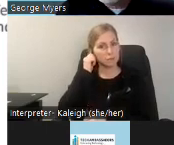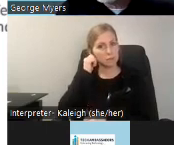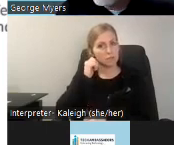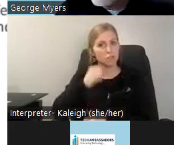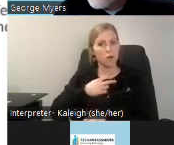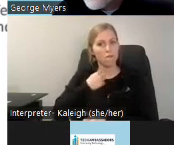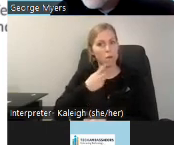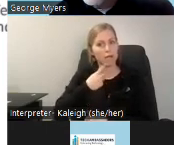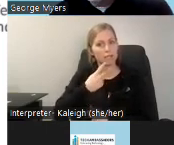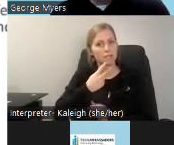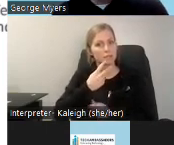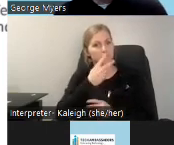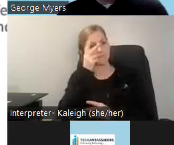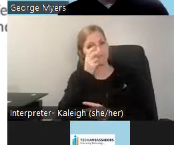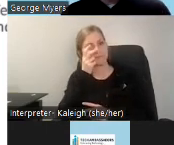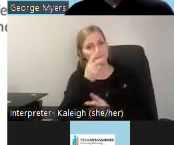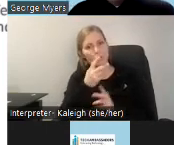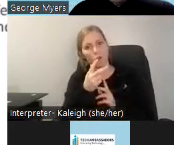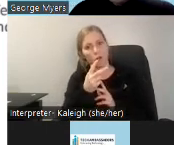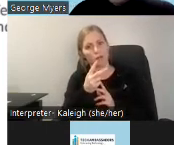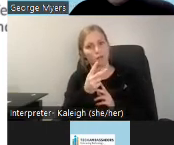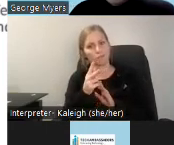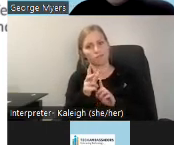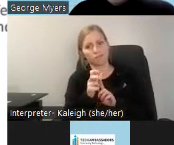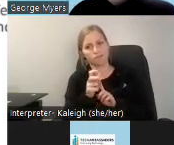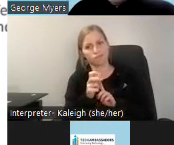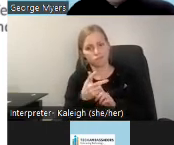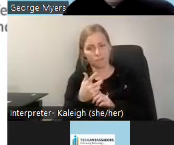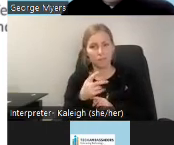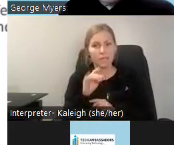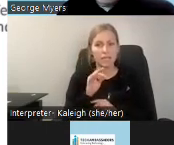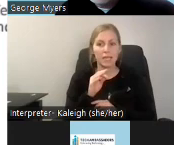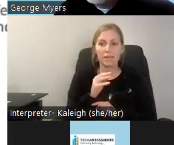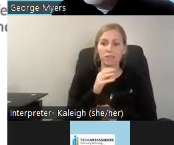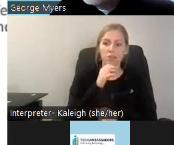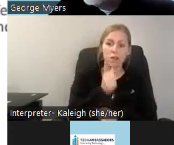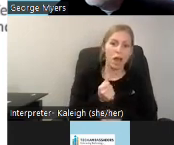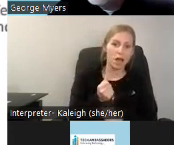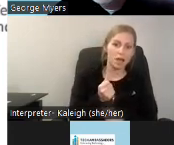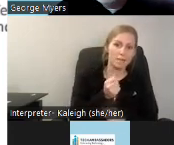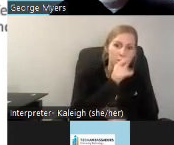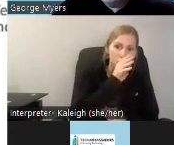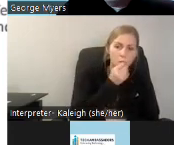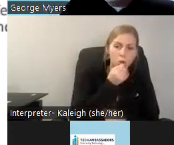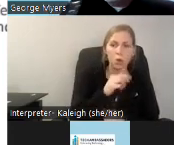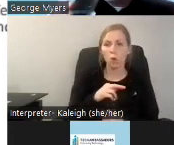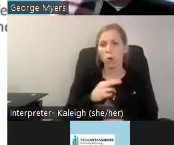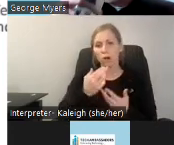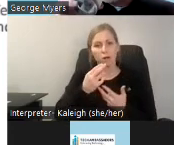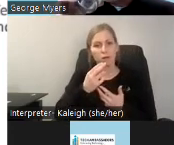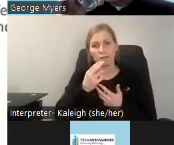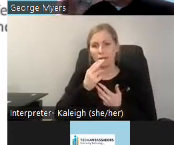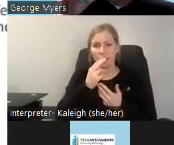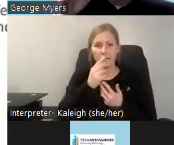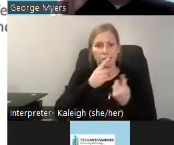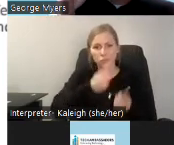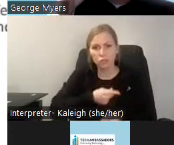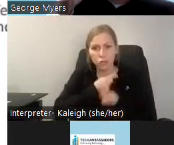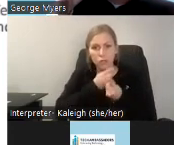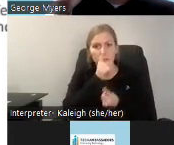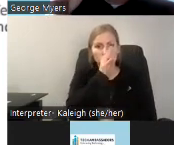synthesizer, if they're nonverbal or have trouble talking, you